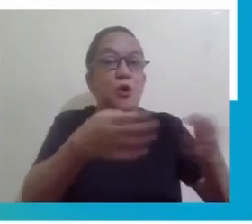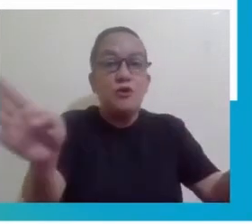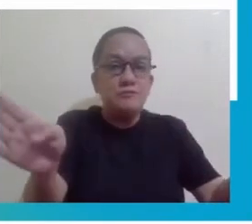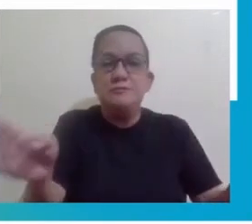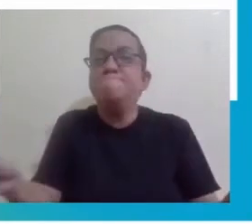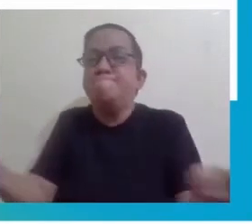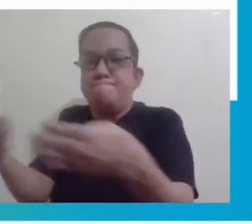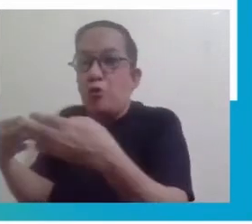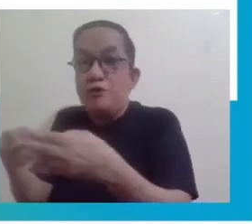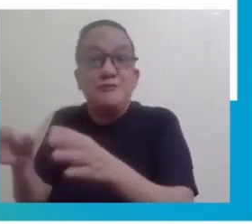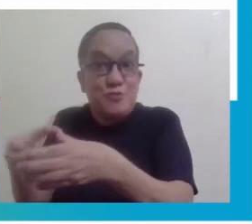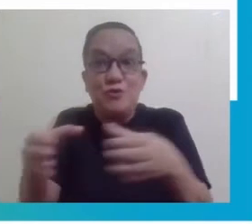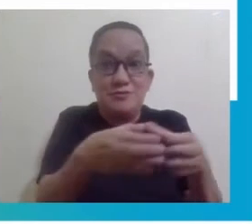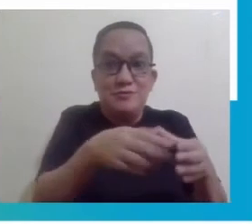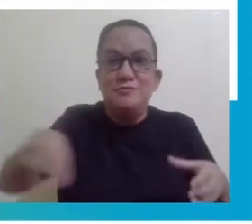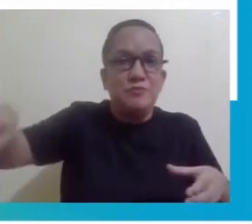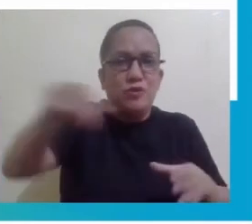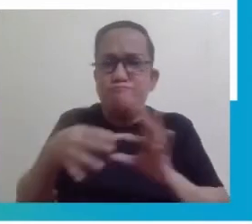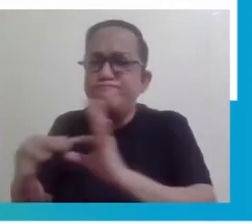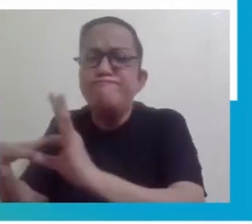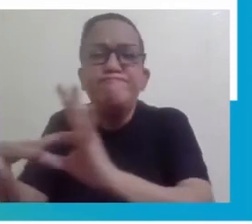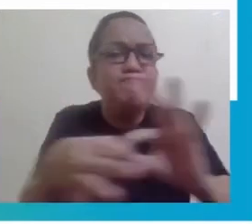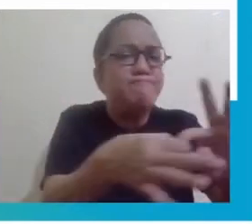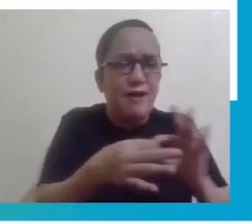to ADB's safeguard standards.